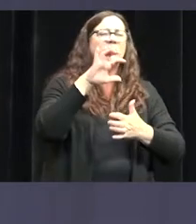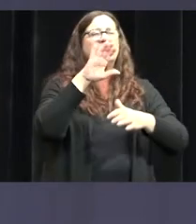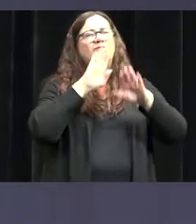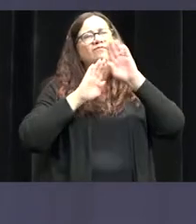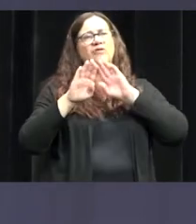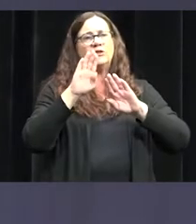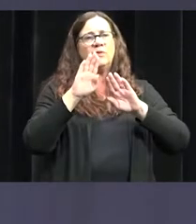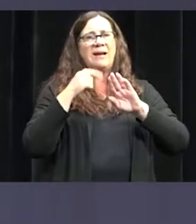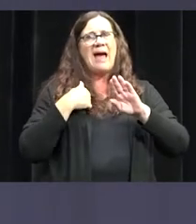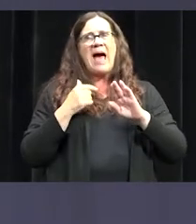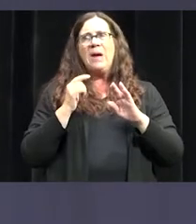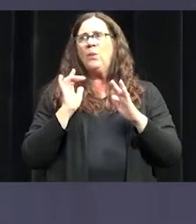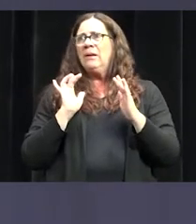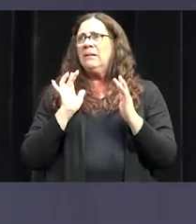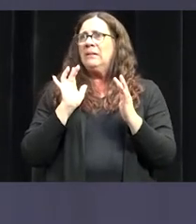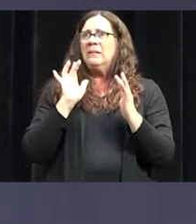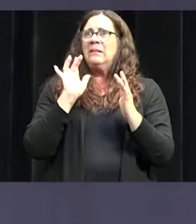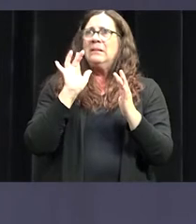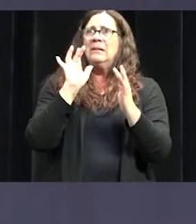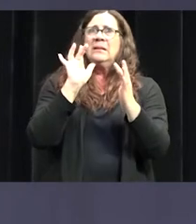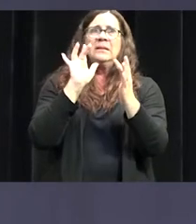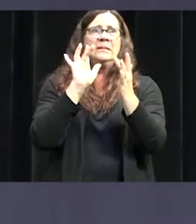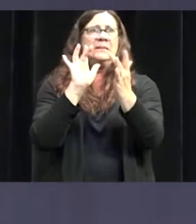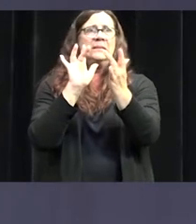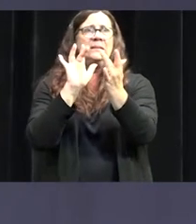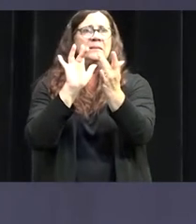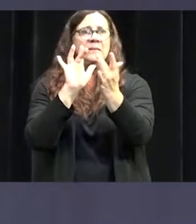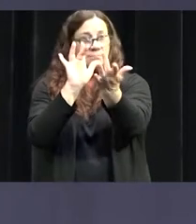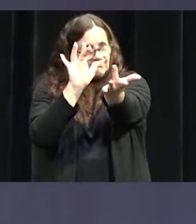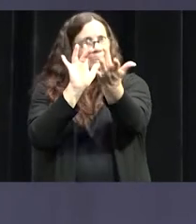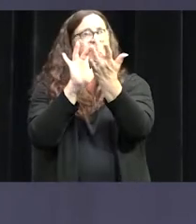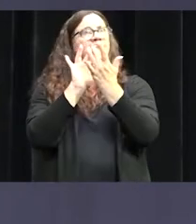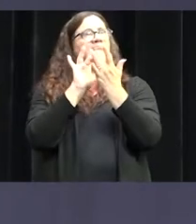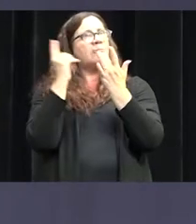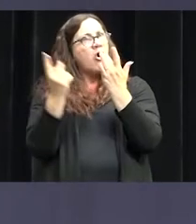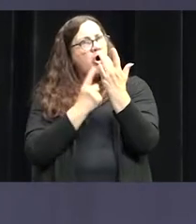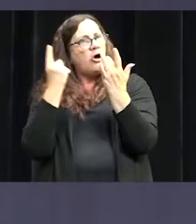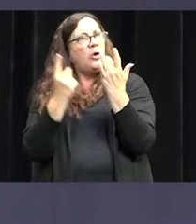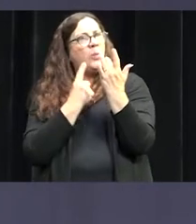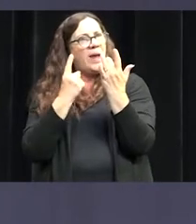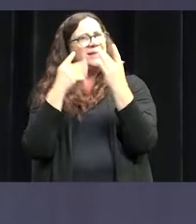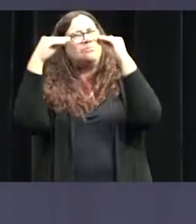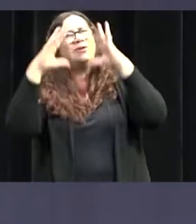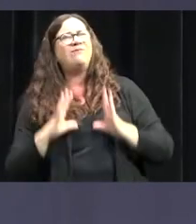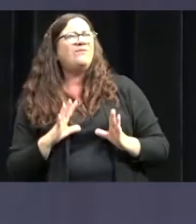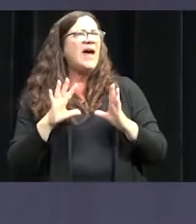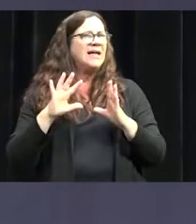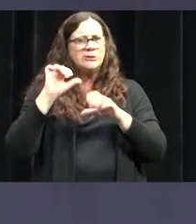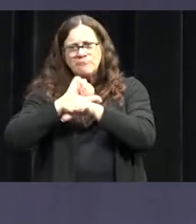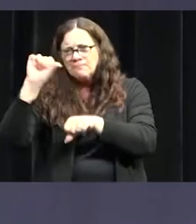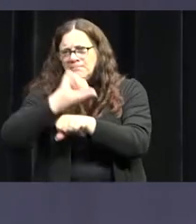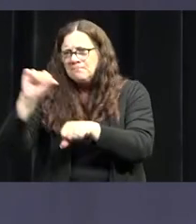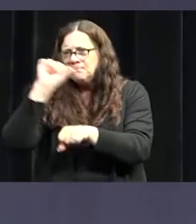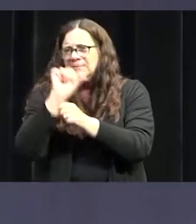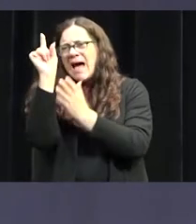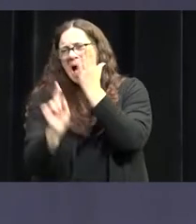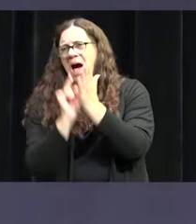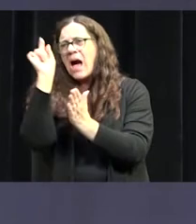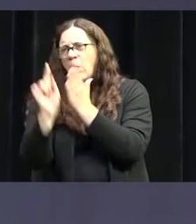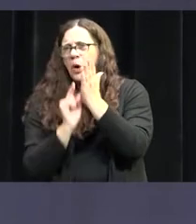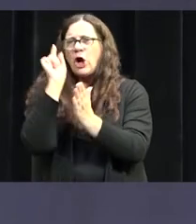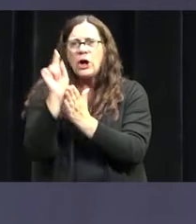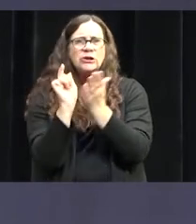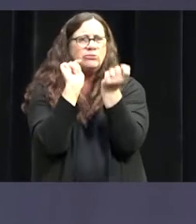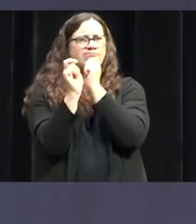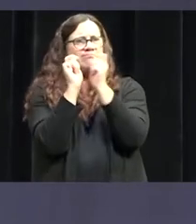me our professors put in tireless hours to reformat their curricula for an online platform the staff in every